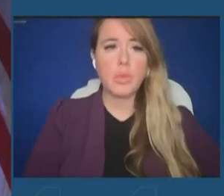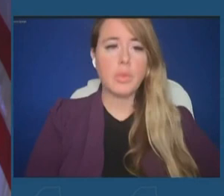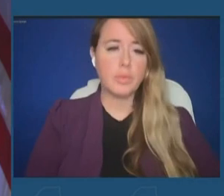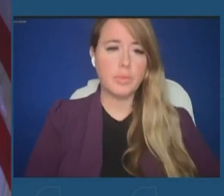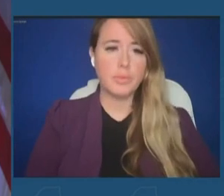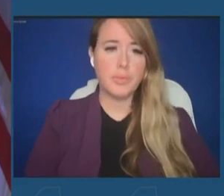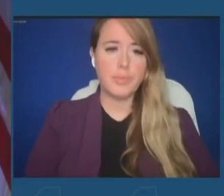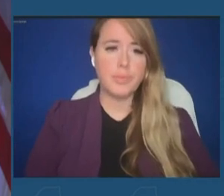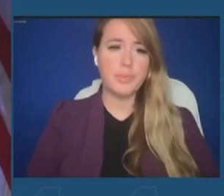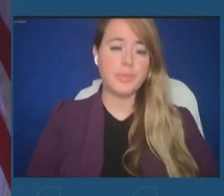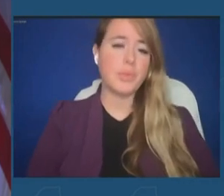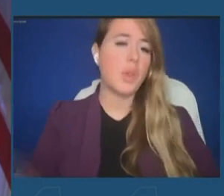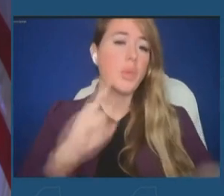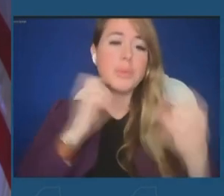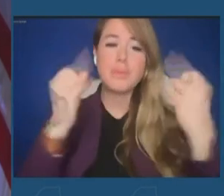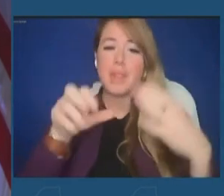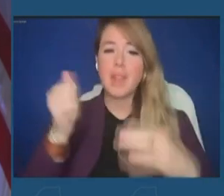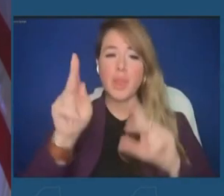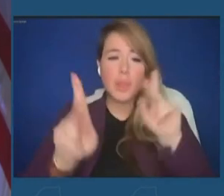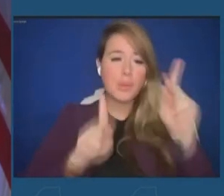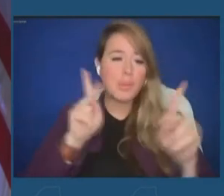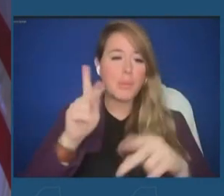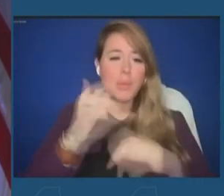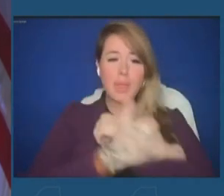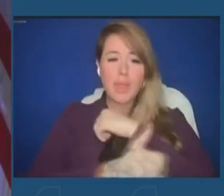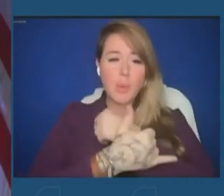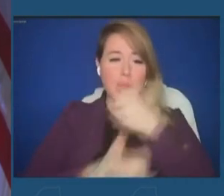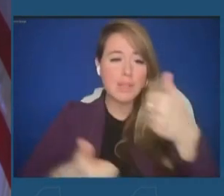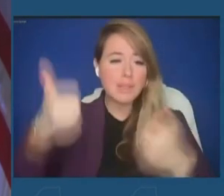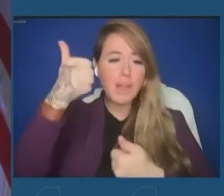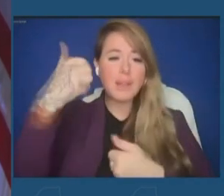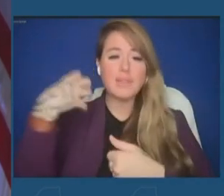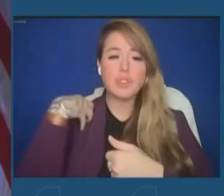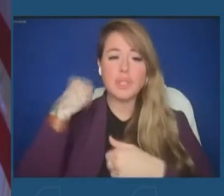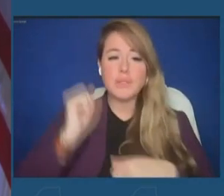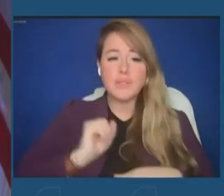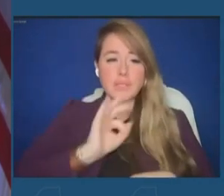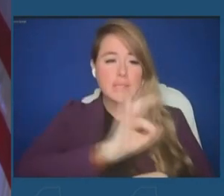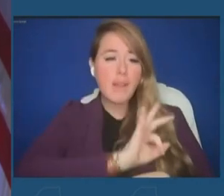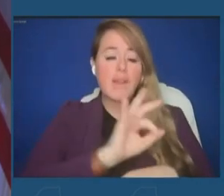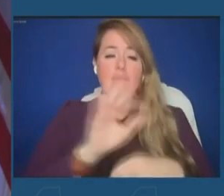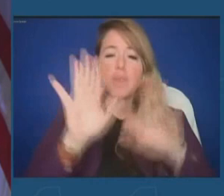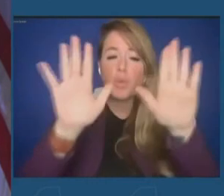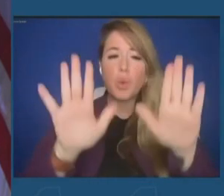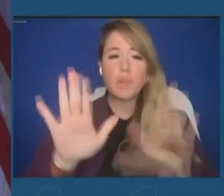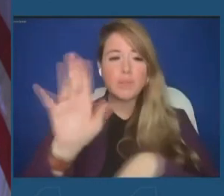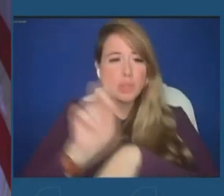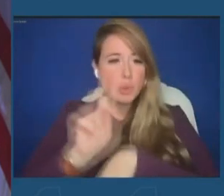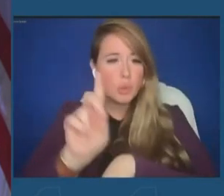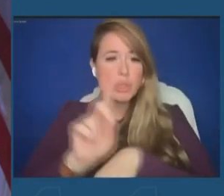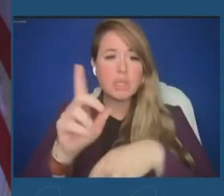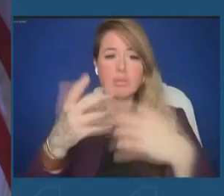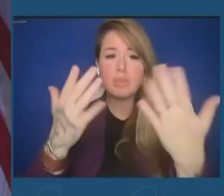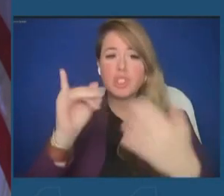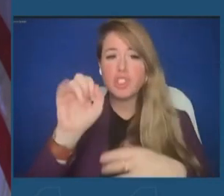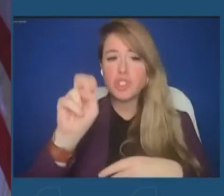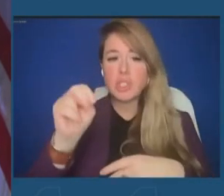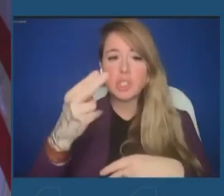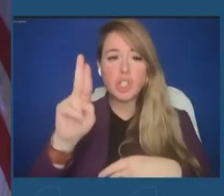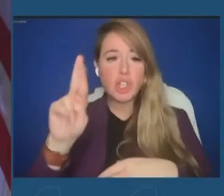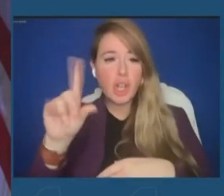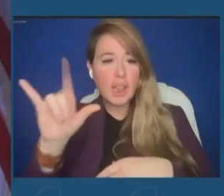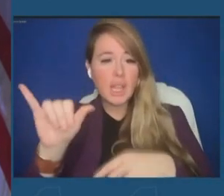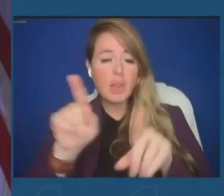There's so many others, the County Executive's Office staff, my Chief of Staff, Ben Swanenkamp, for the incredible duty that he did, Jason Hurley, as well as those